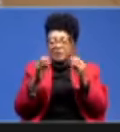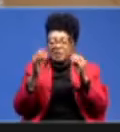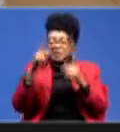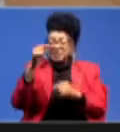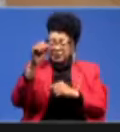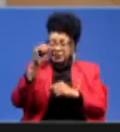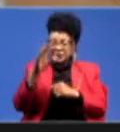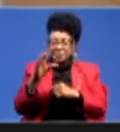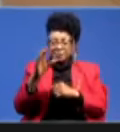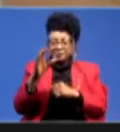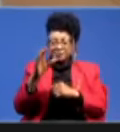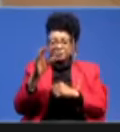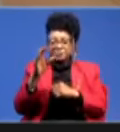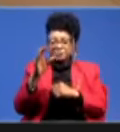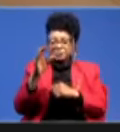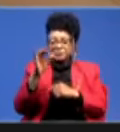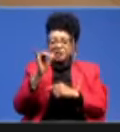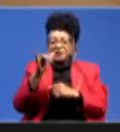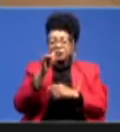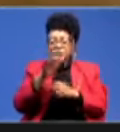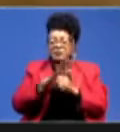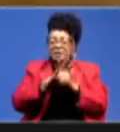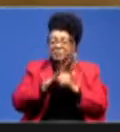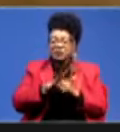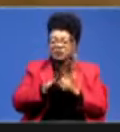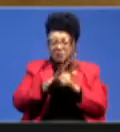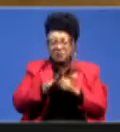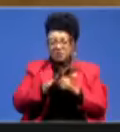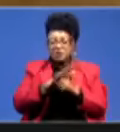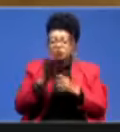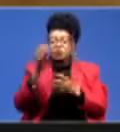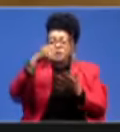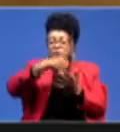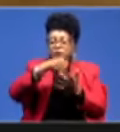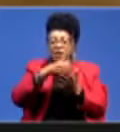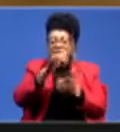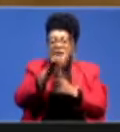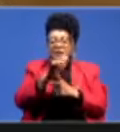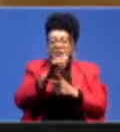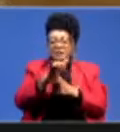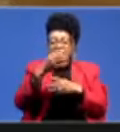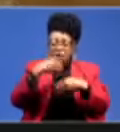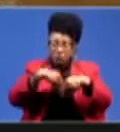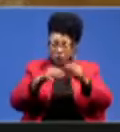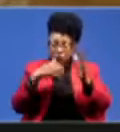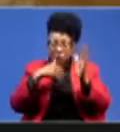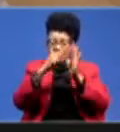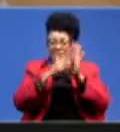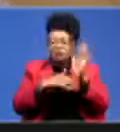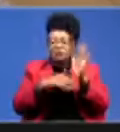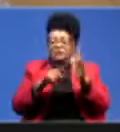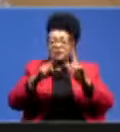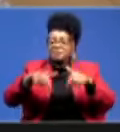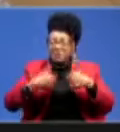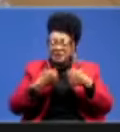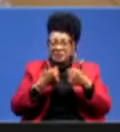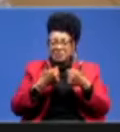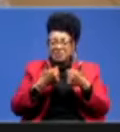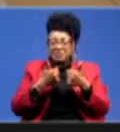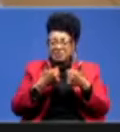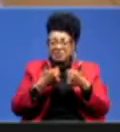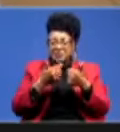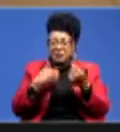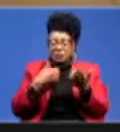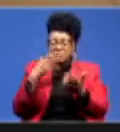Service Commission was under pressure to include it according to our list of demands in our return to work